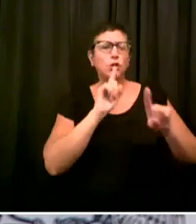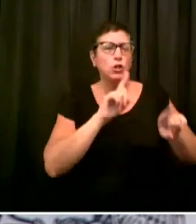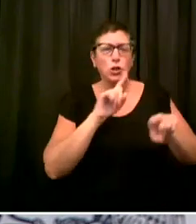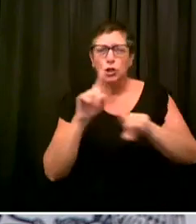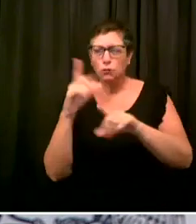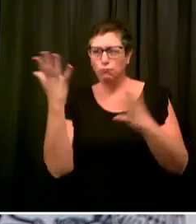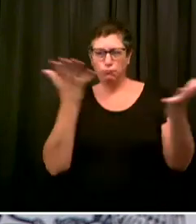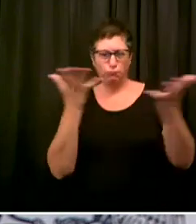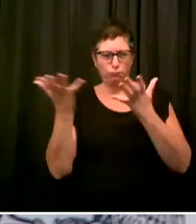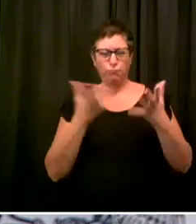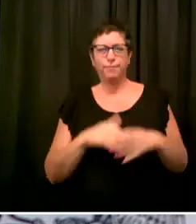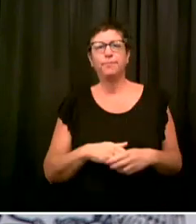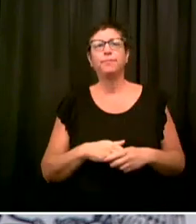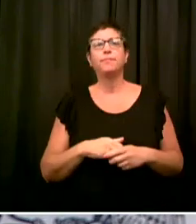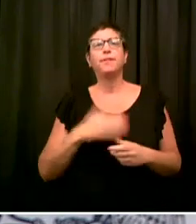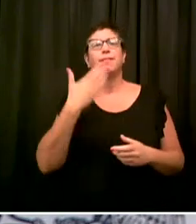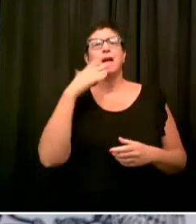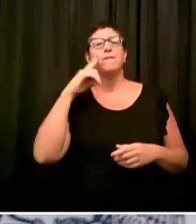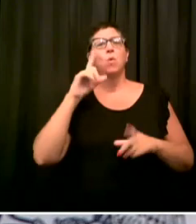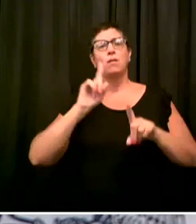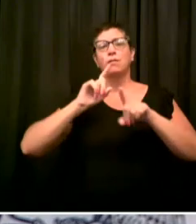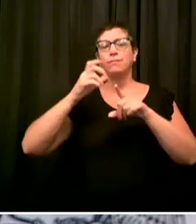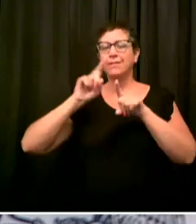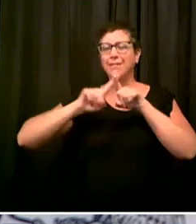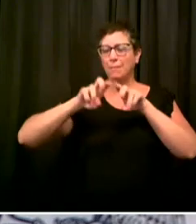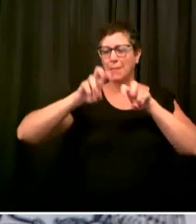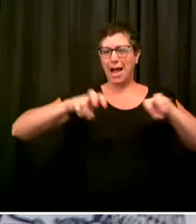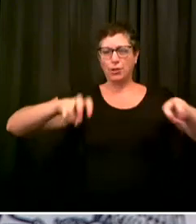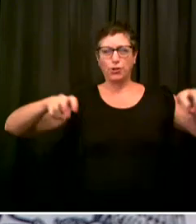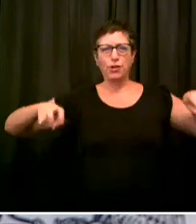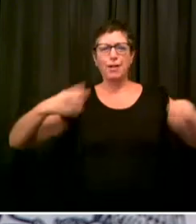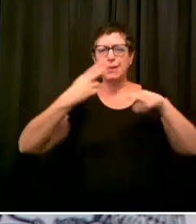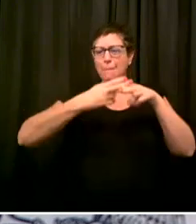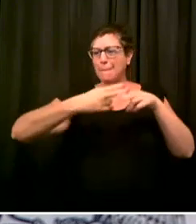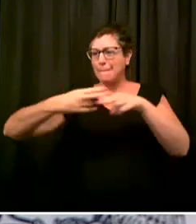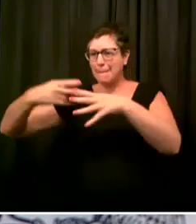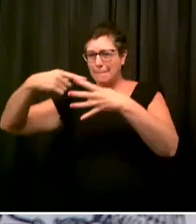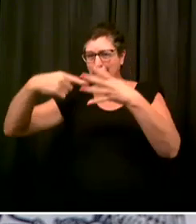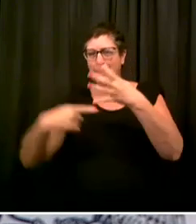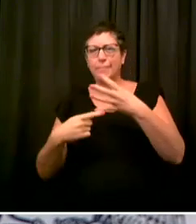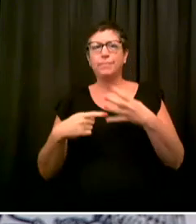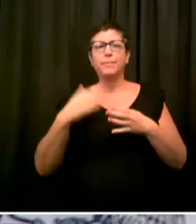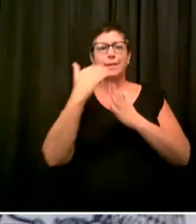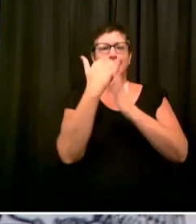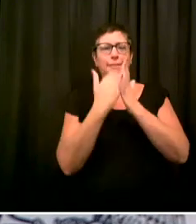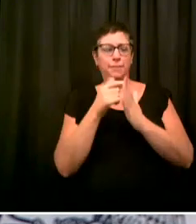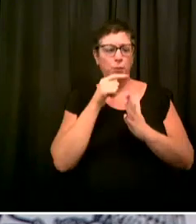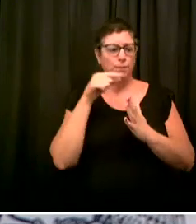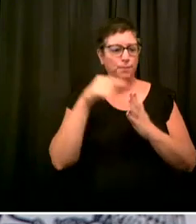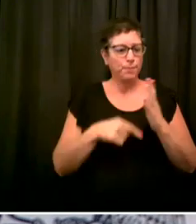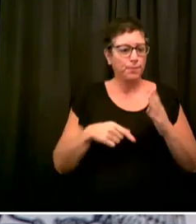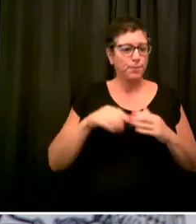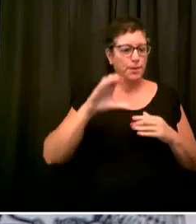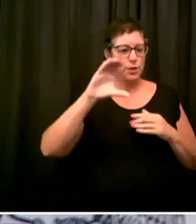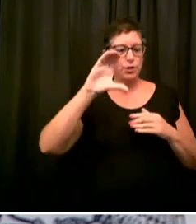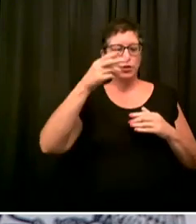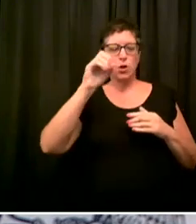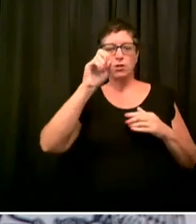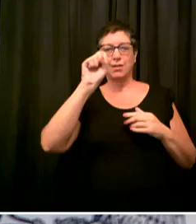Commissioner Dr. Jay Chokshi, and Senior Advisor Jay Varma. First up, we're going to have Juliet from 1010